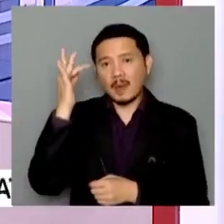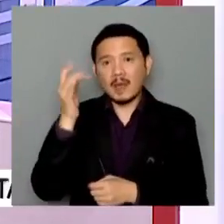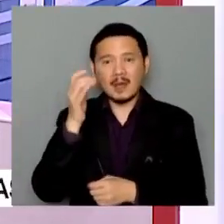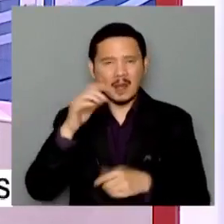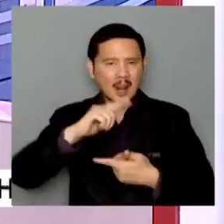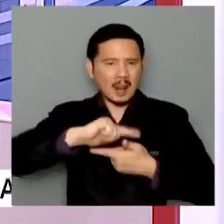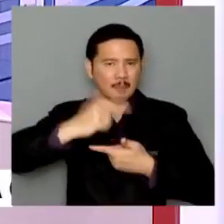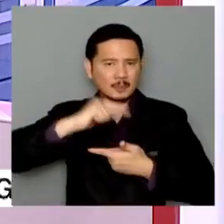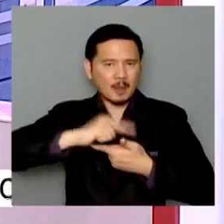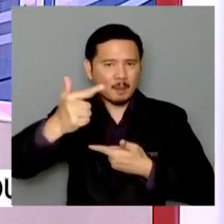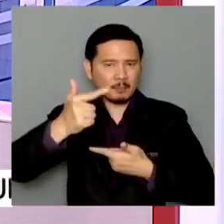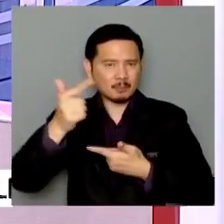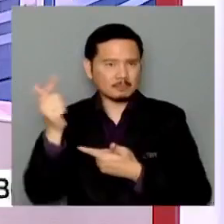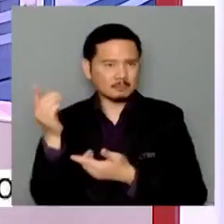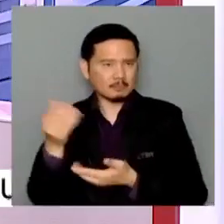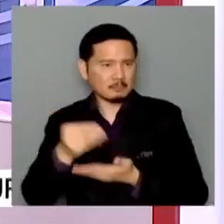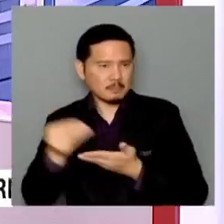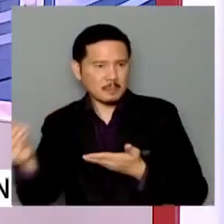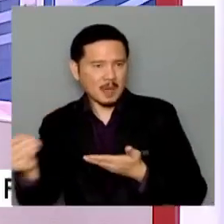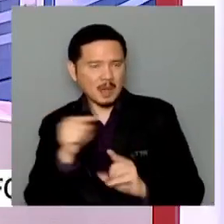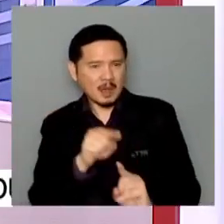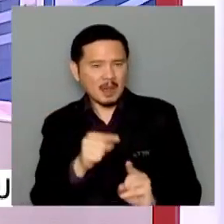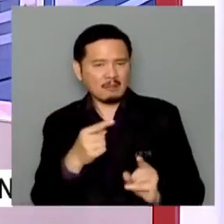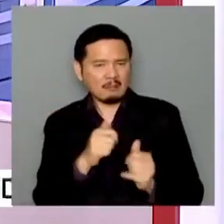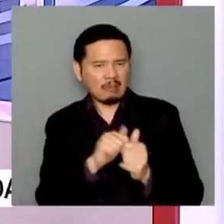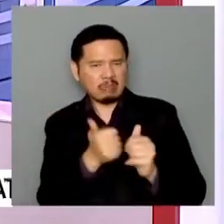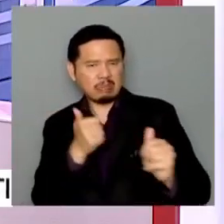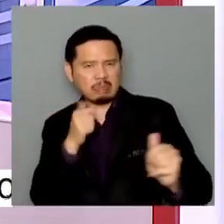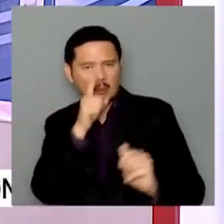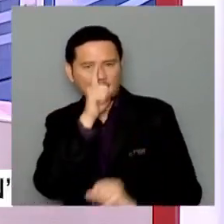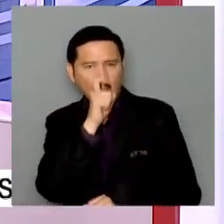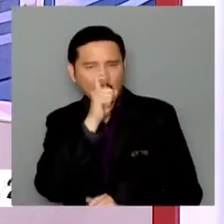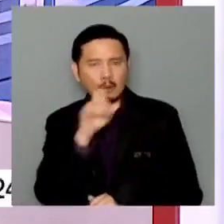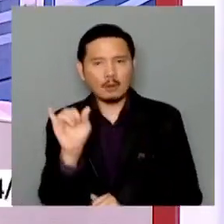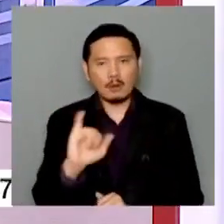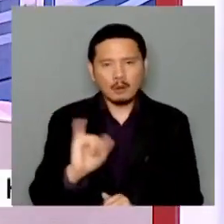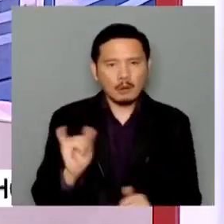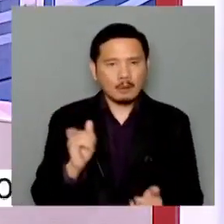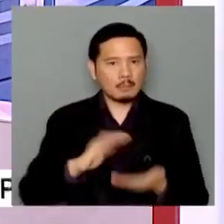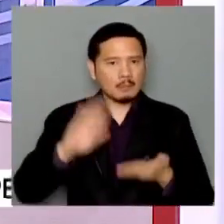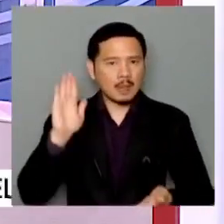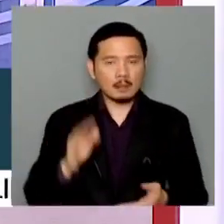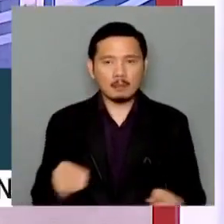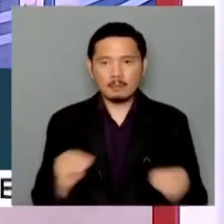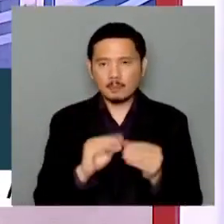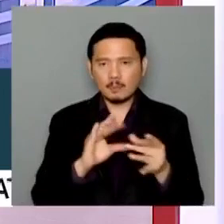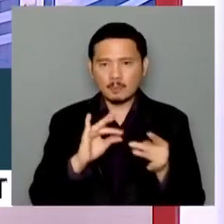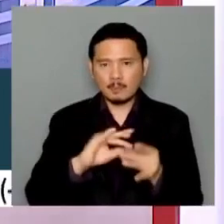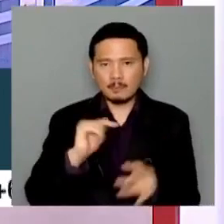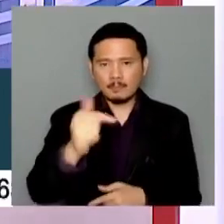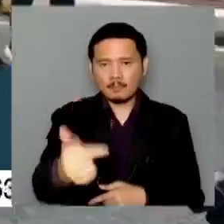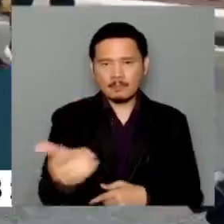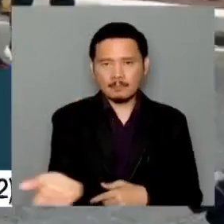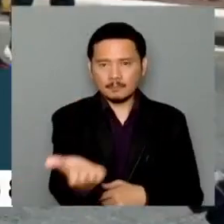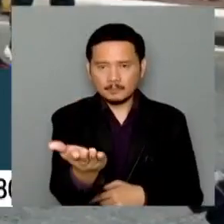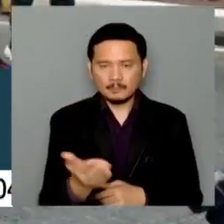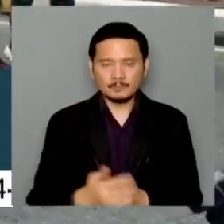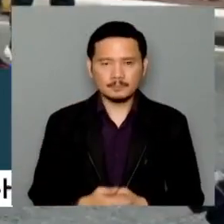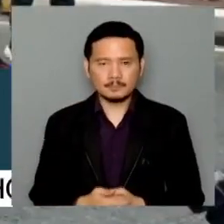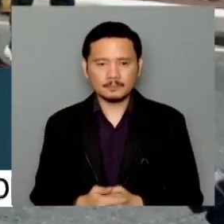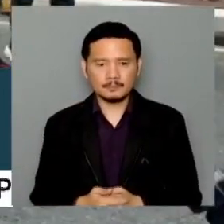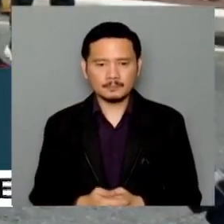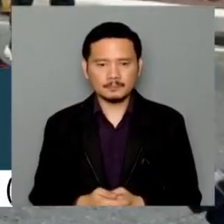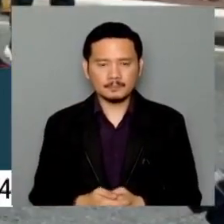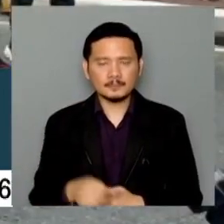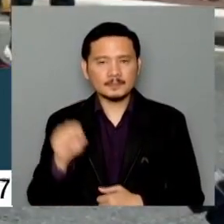to be outdated and overpriced. Joyce Balancha now joins us with details. Joyce, over to you. Yes, Carmina,